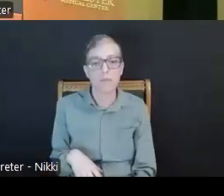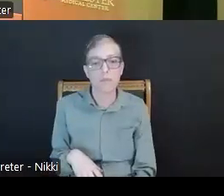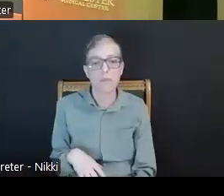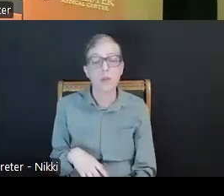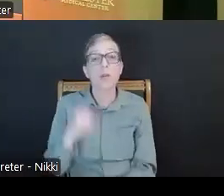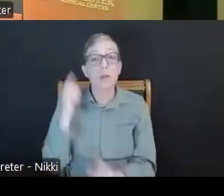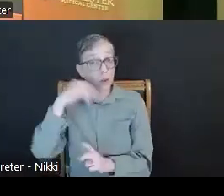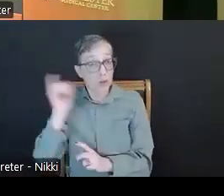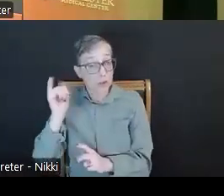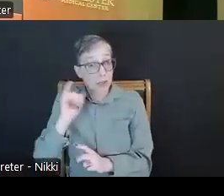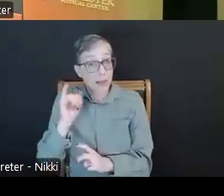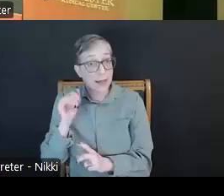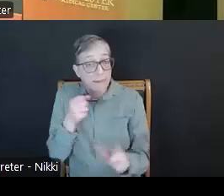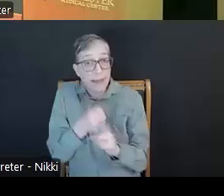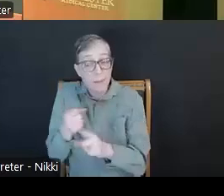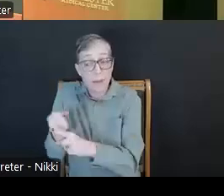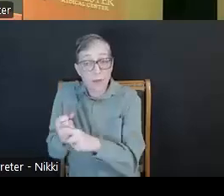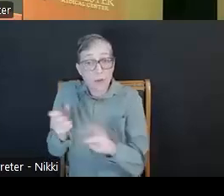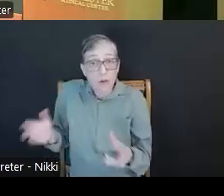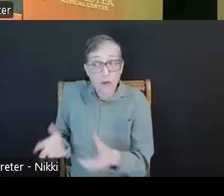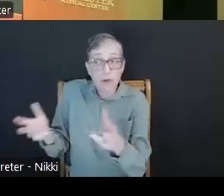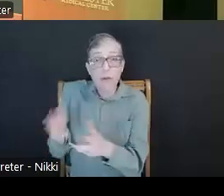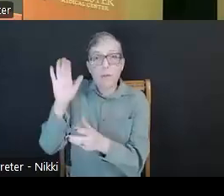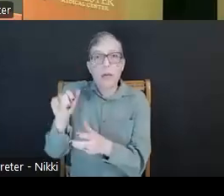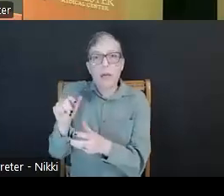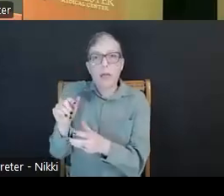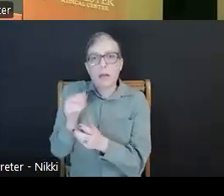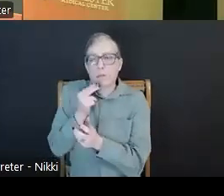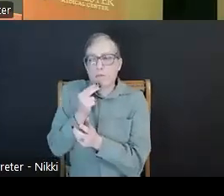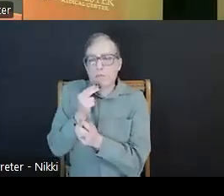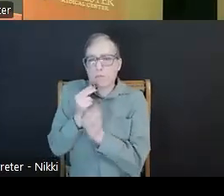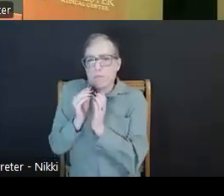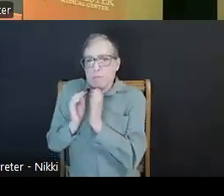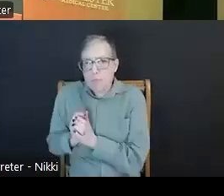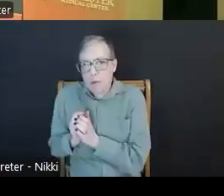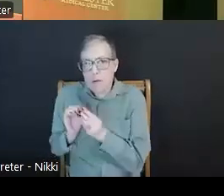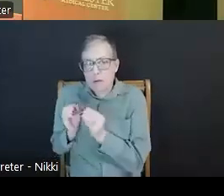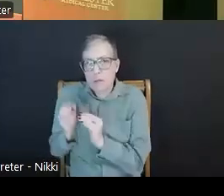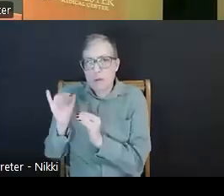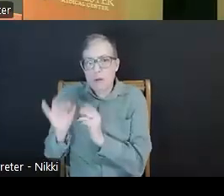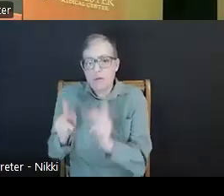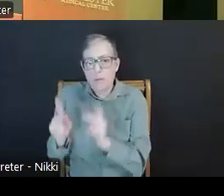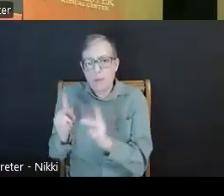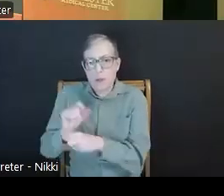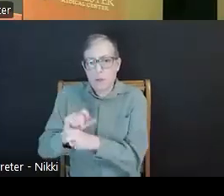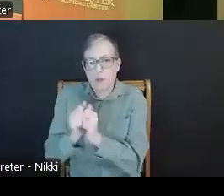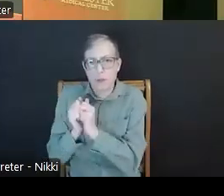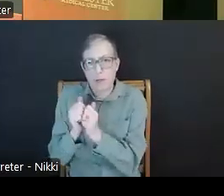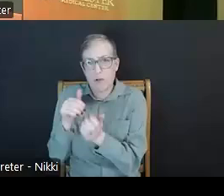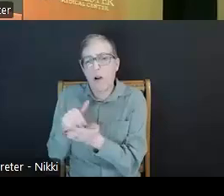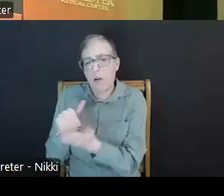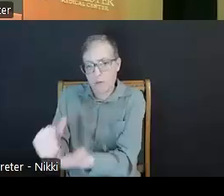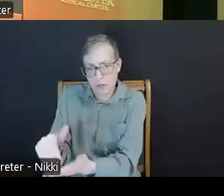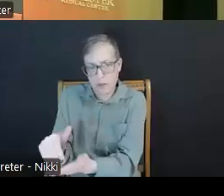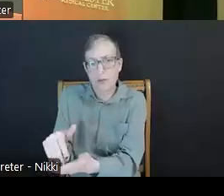driven by a small number of people who work together a lot within the people who see someone in the first 48 hours.